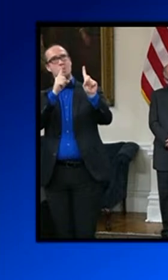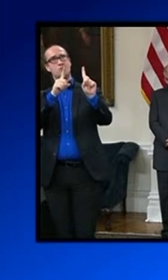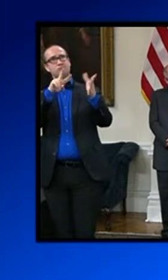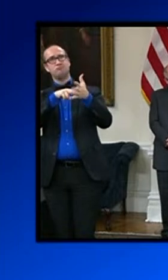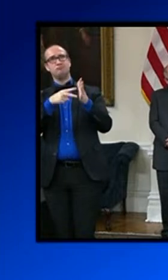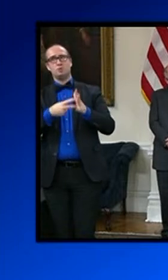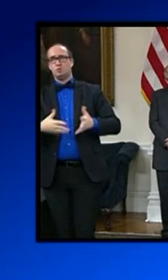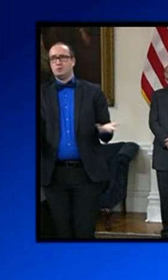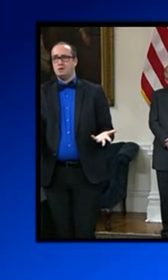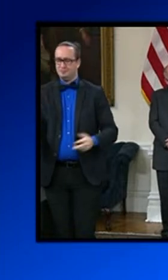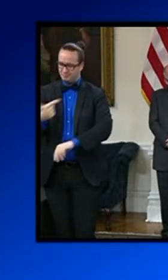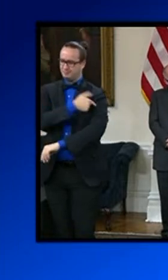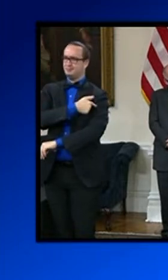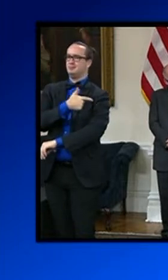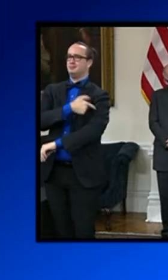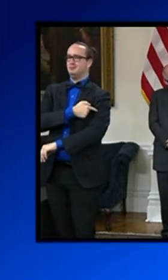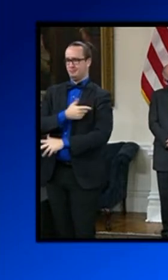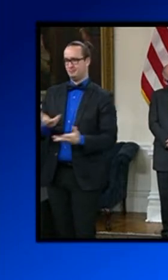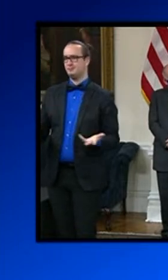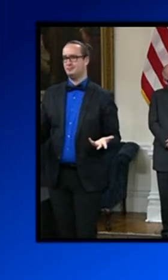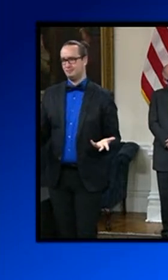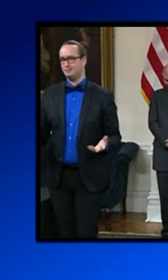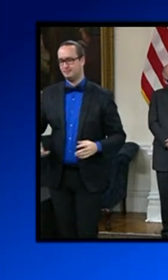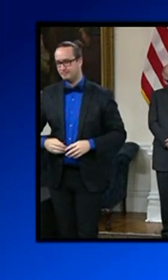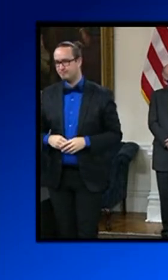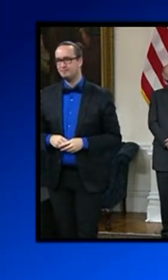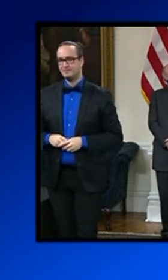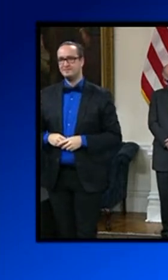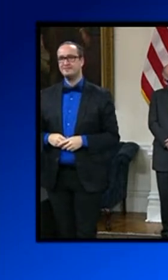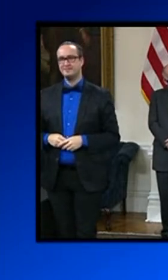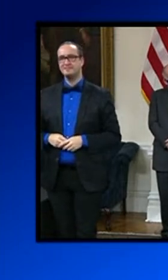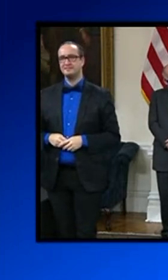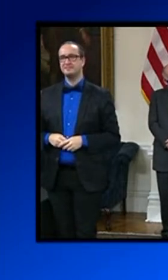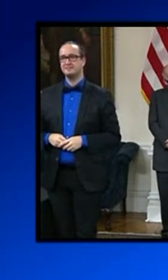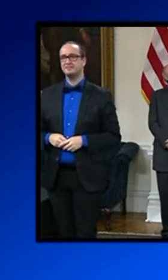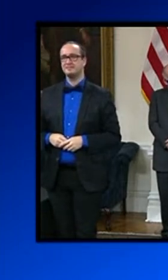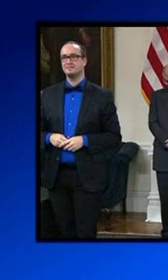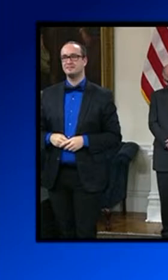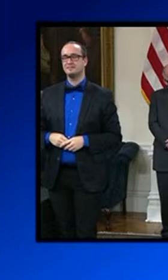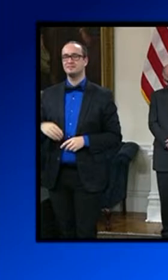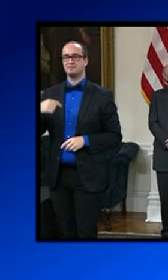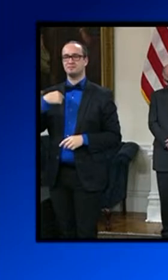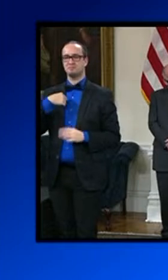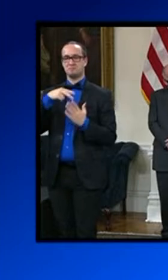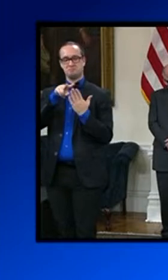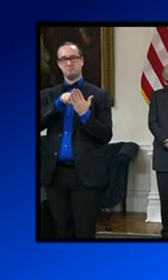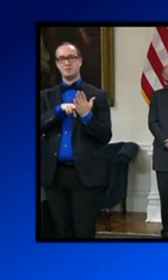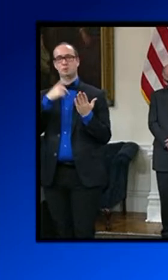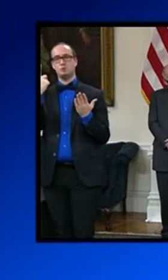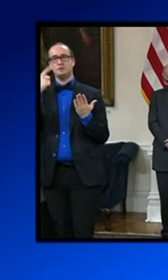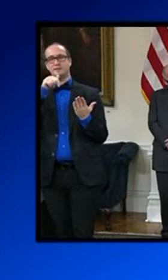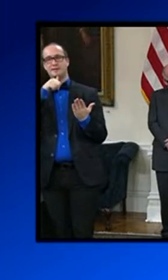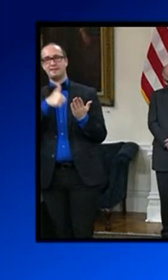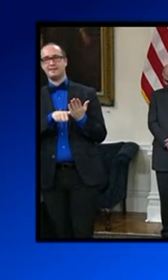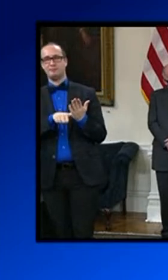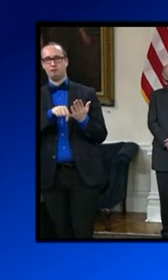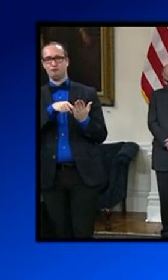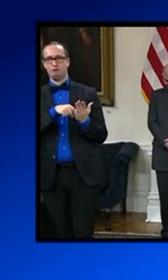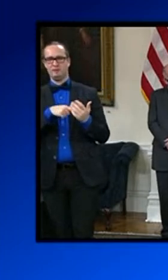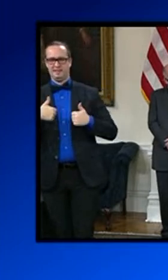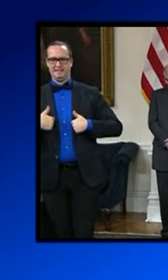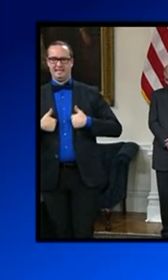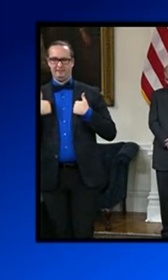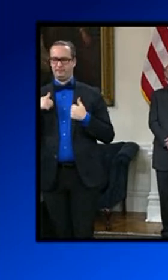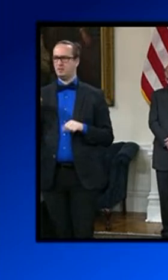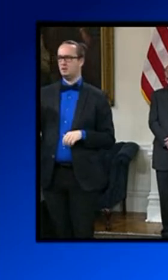letter from a constituent from Prince George's County. I'll call her Irene for this. Irene was writing to comment on the